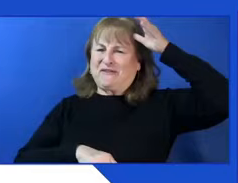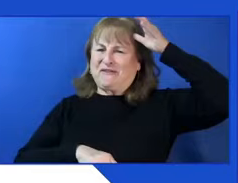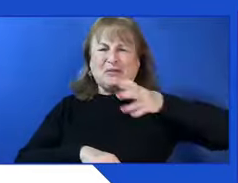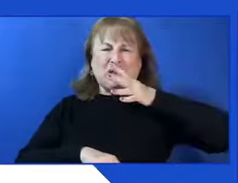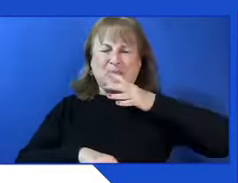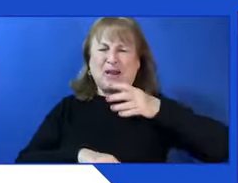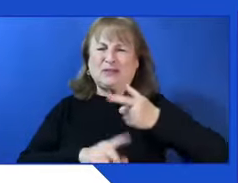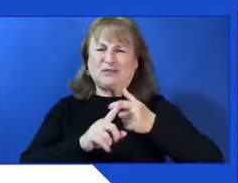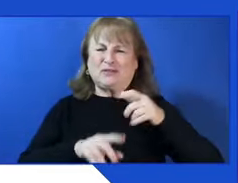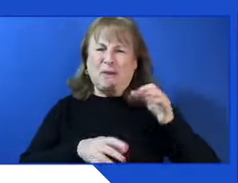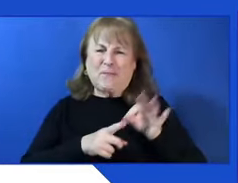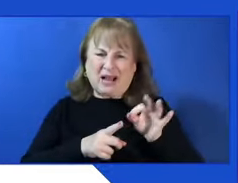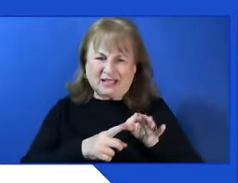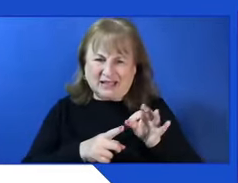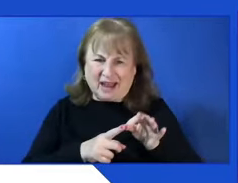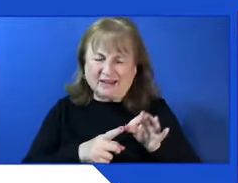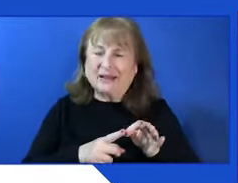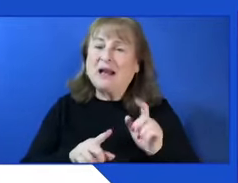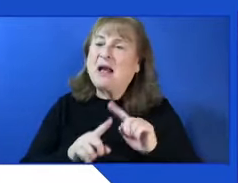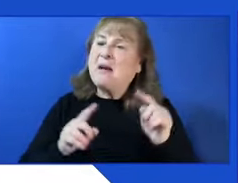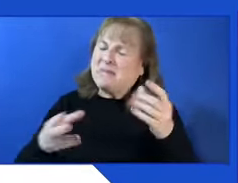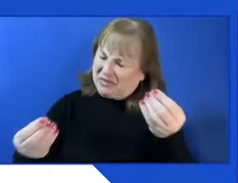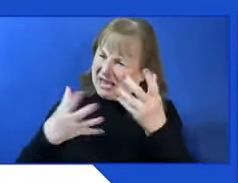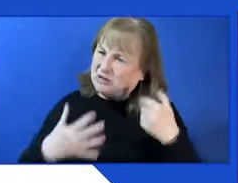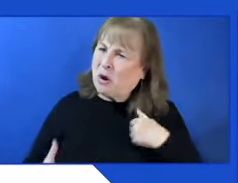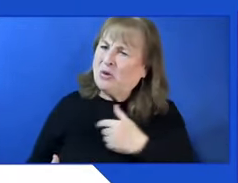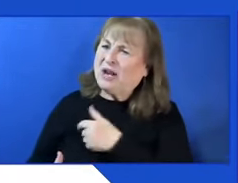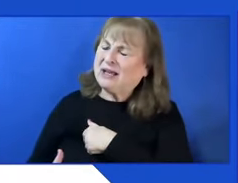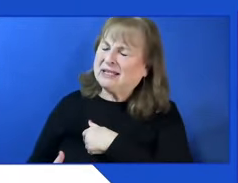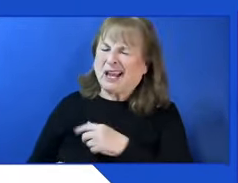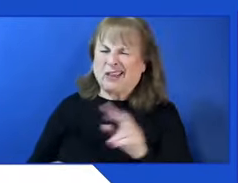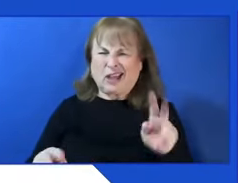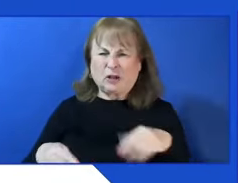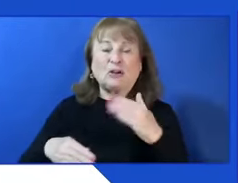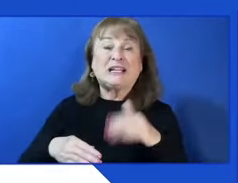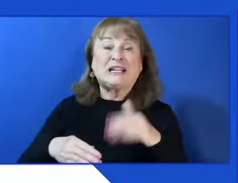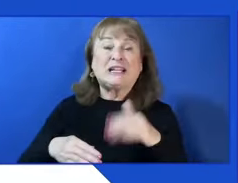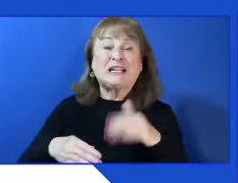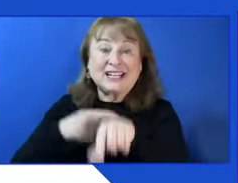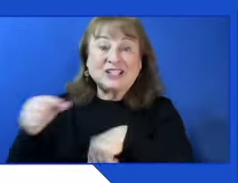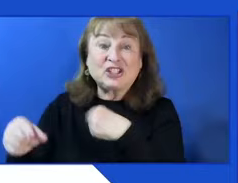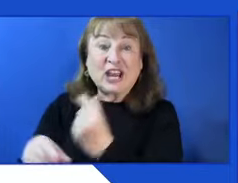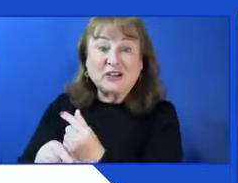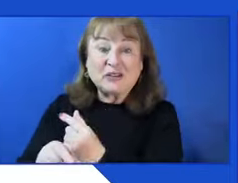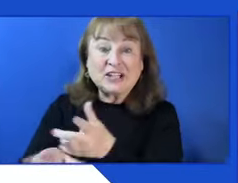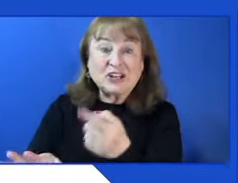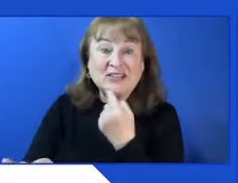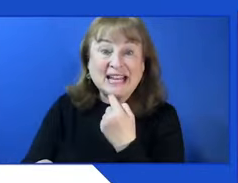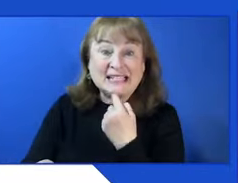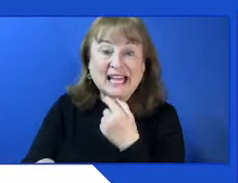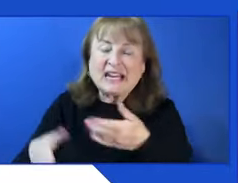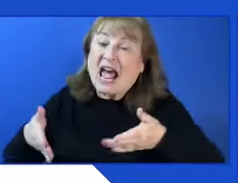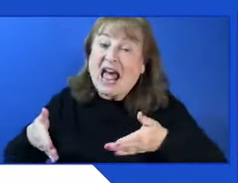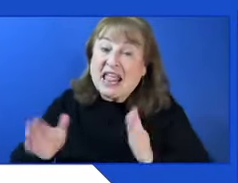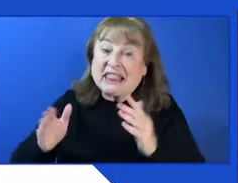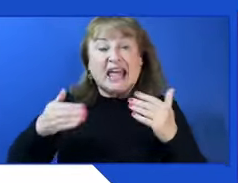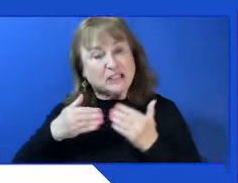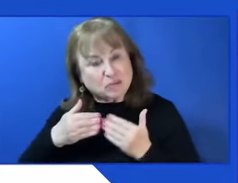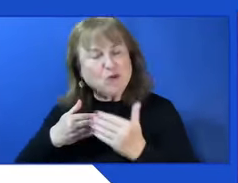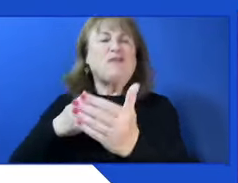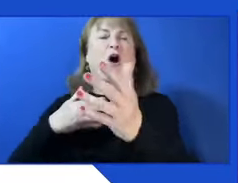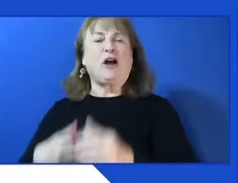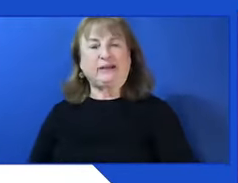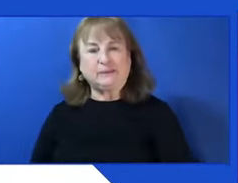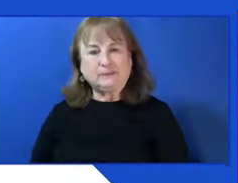Pakistan. But they told us, they looked at the next generation and they said, let's move